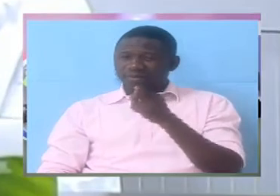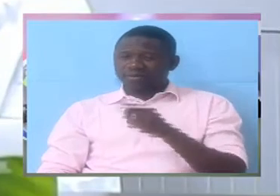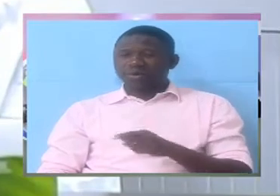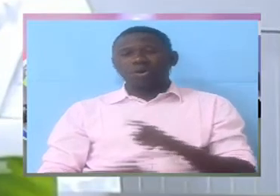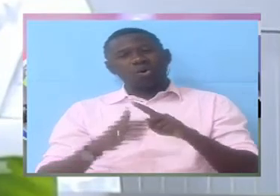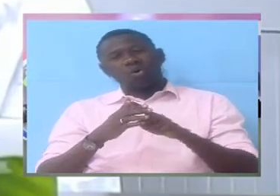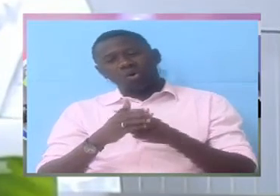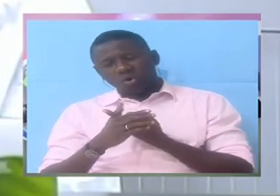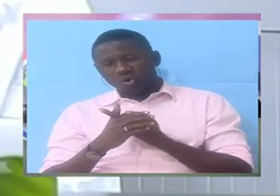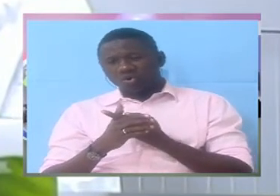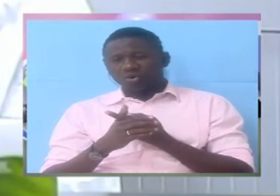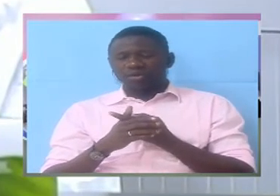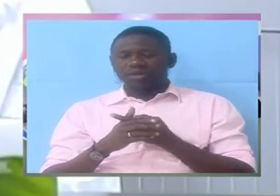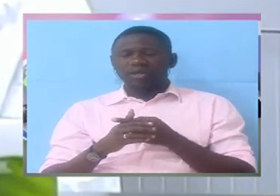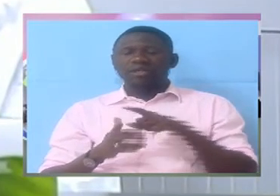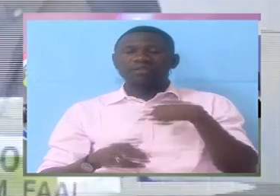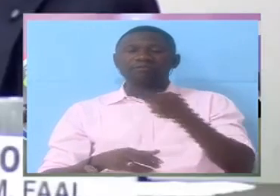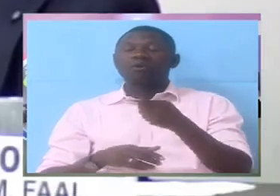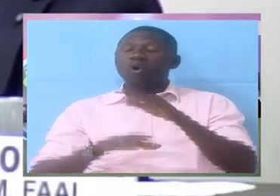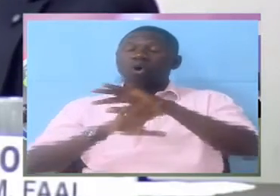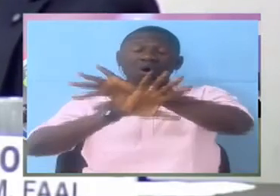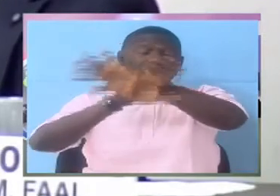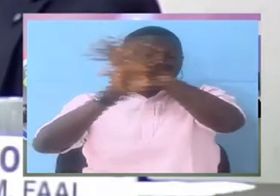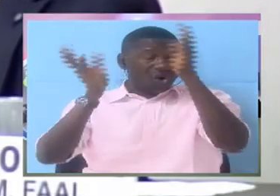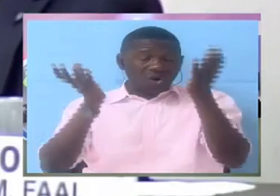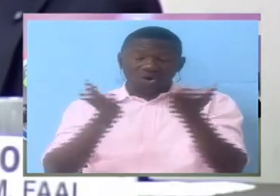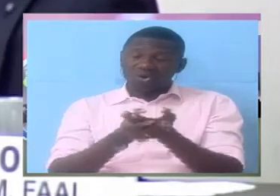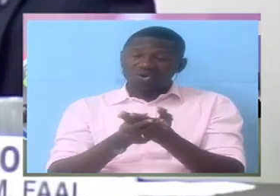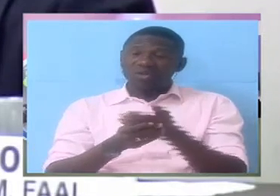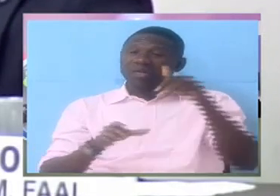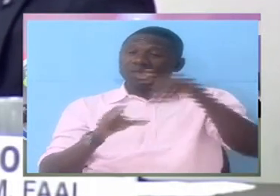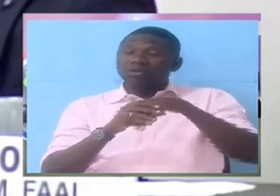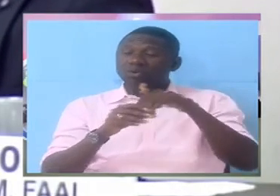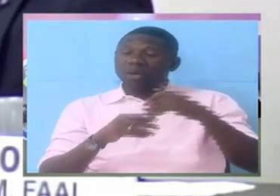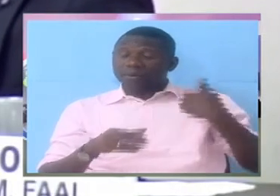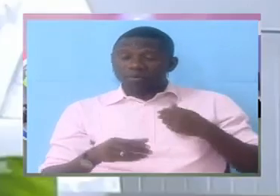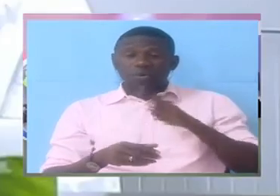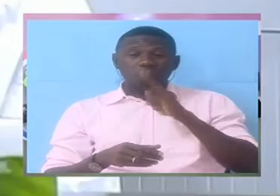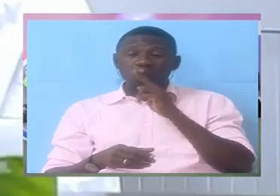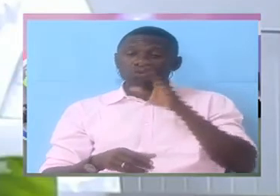should it apply to all, including the discipliners?